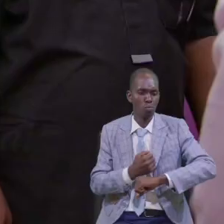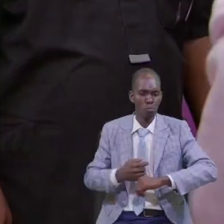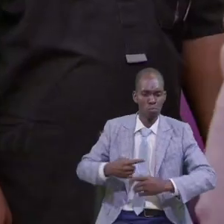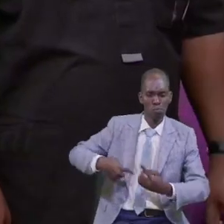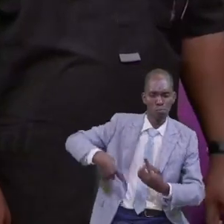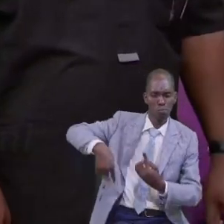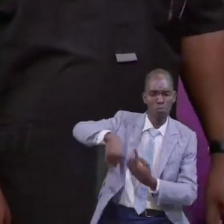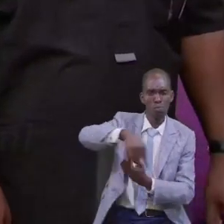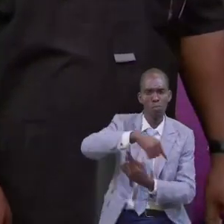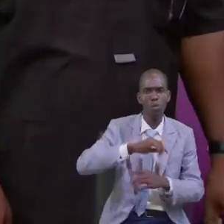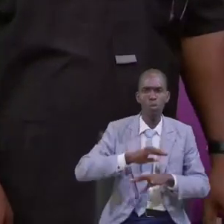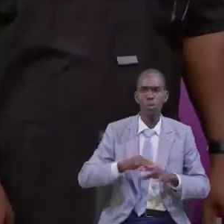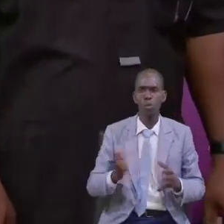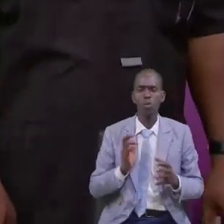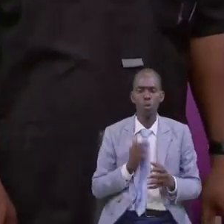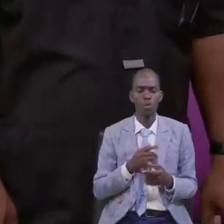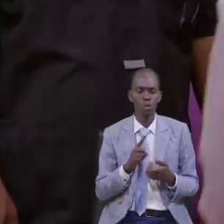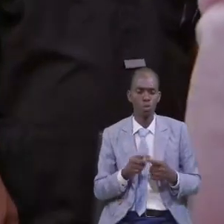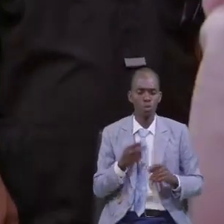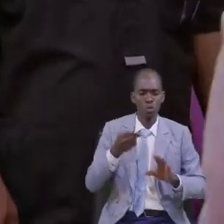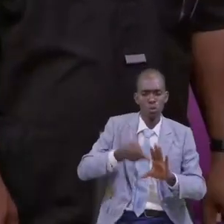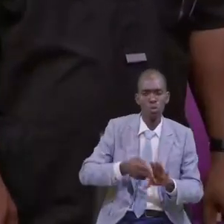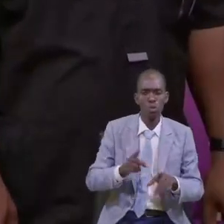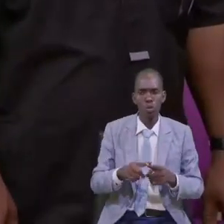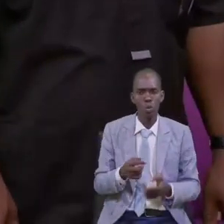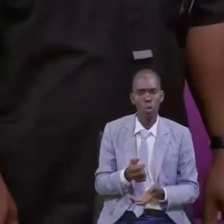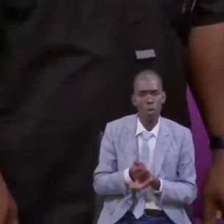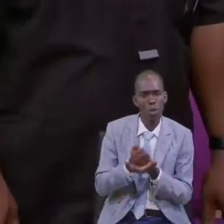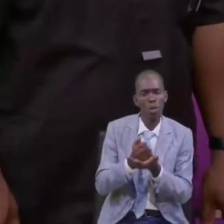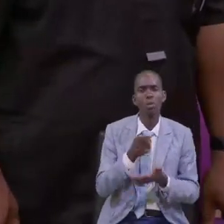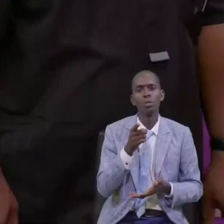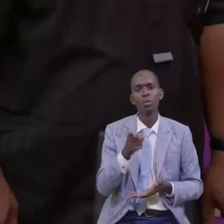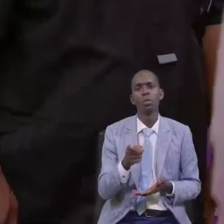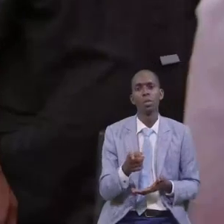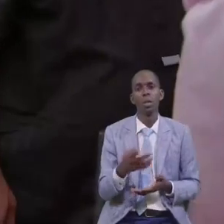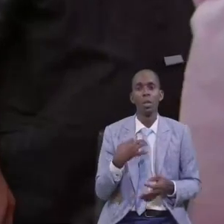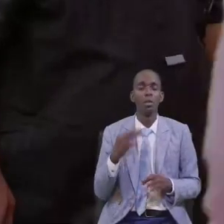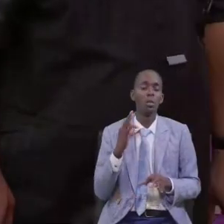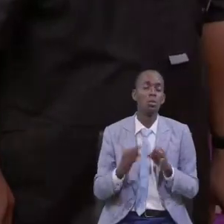And if we don't recognize that fence, then you threaten.